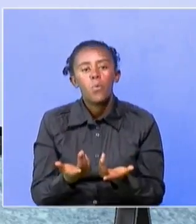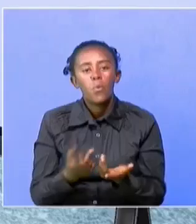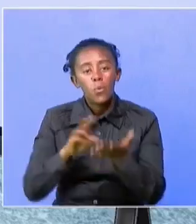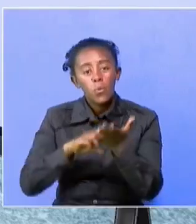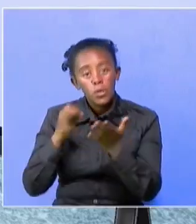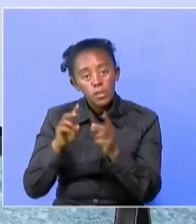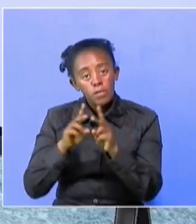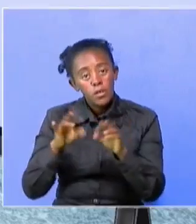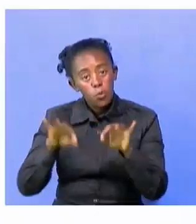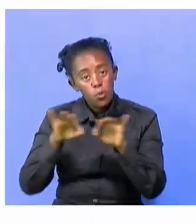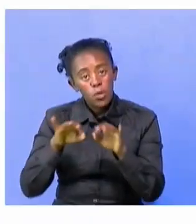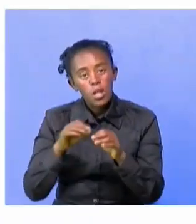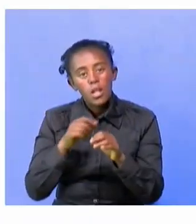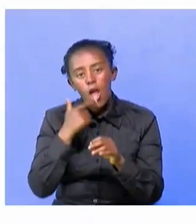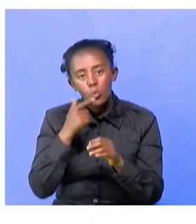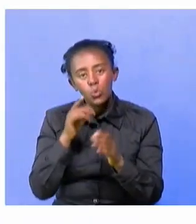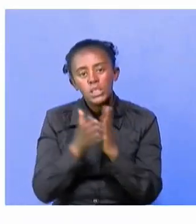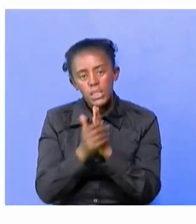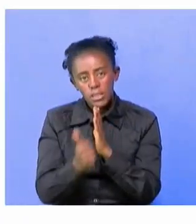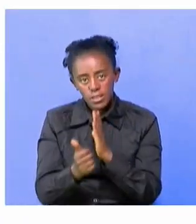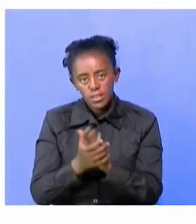important language skill.